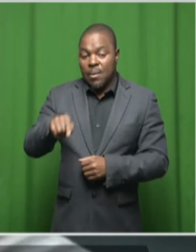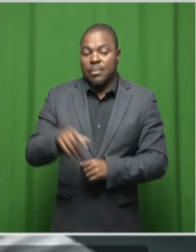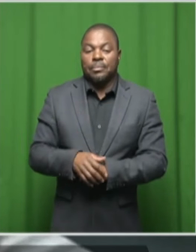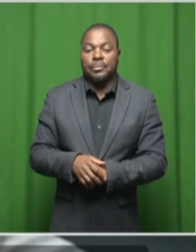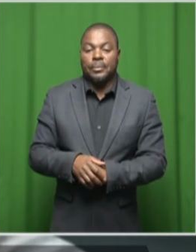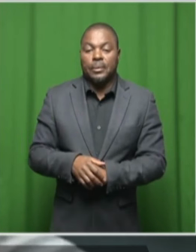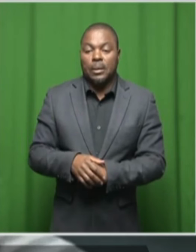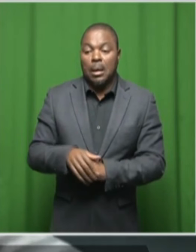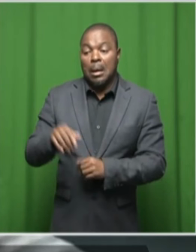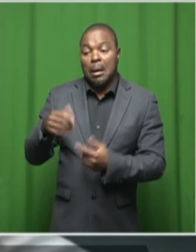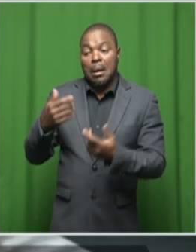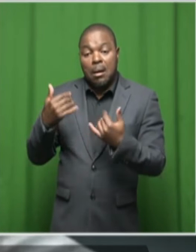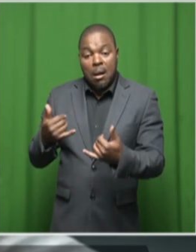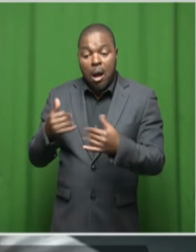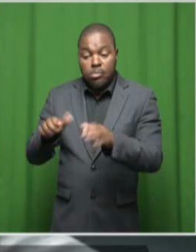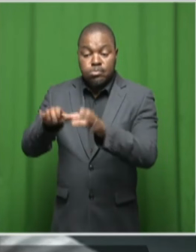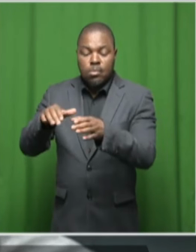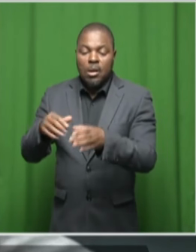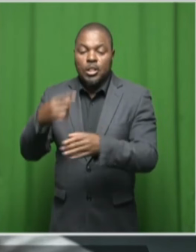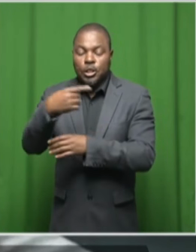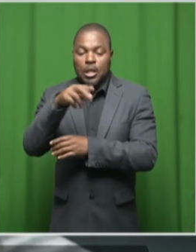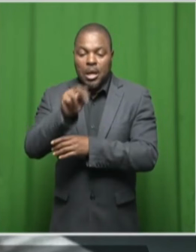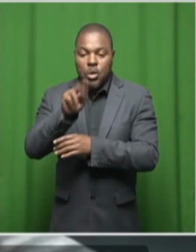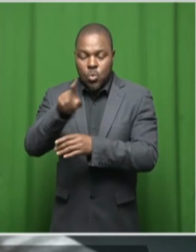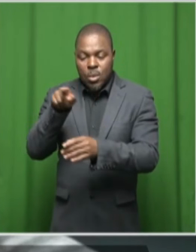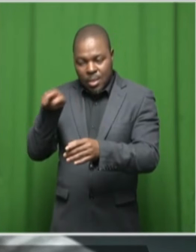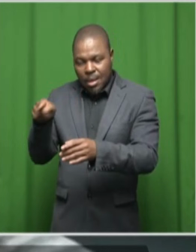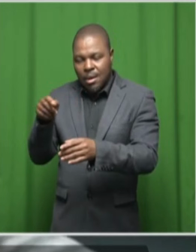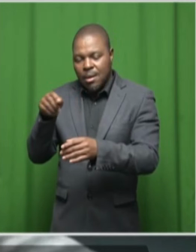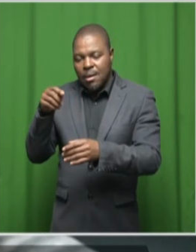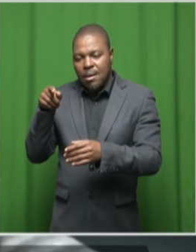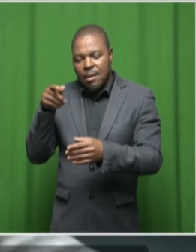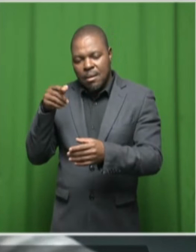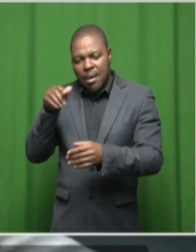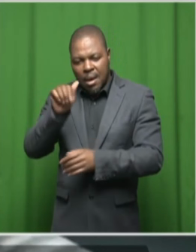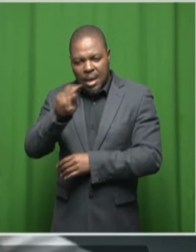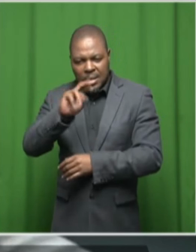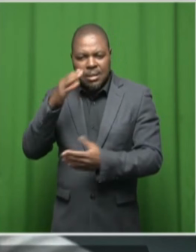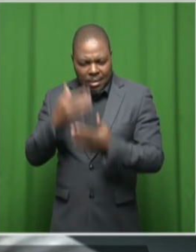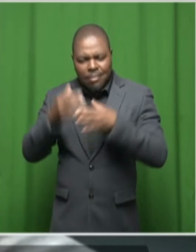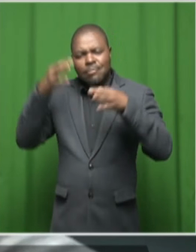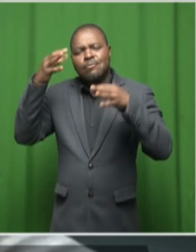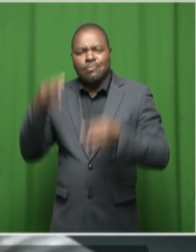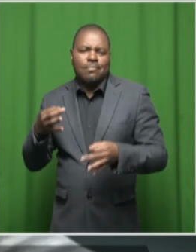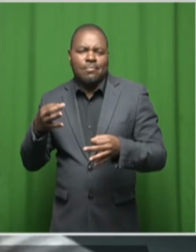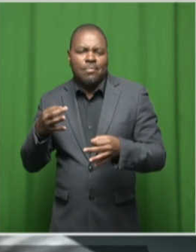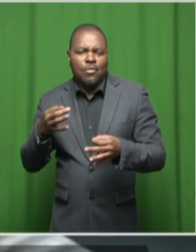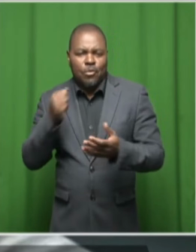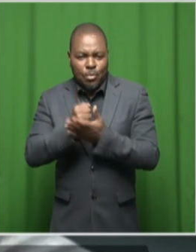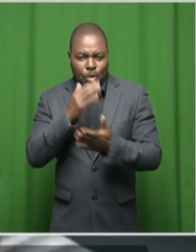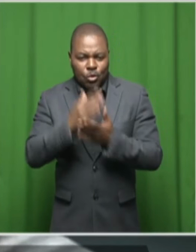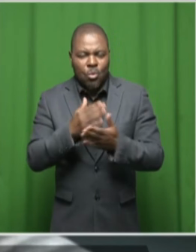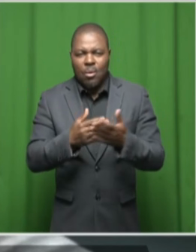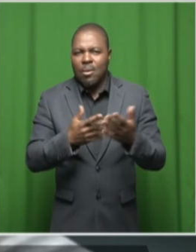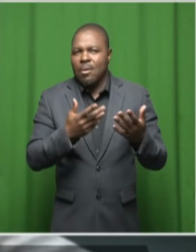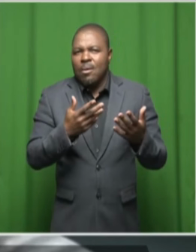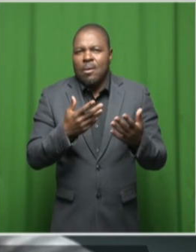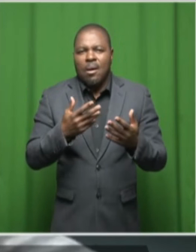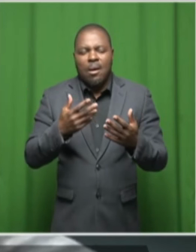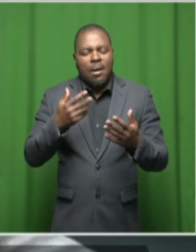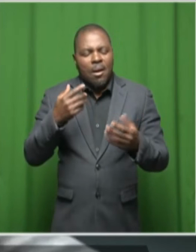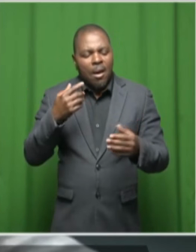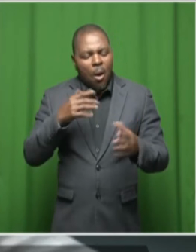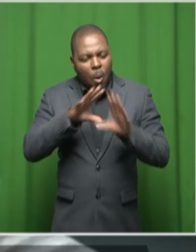that will help them to be able to decide. And also they managed to ensure that every single government since